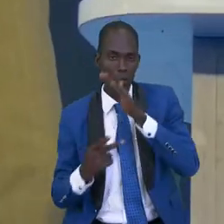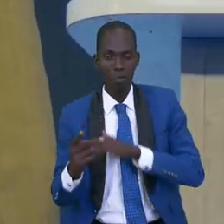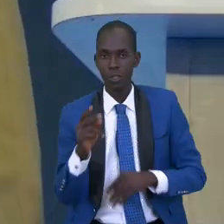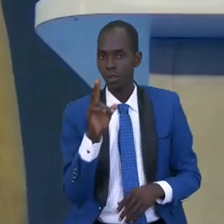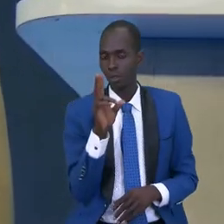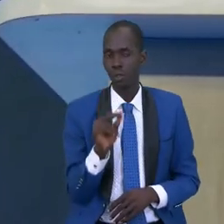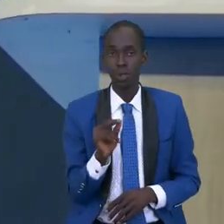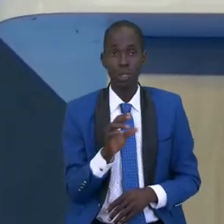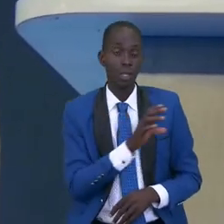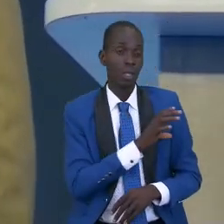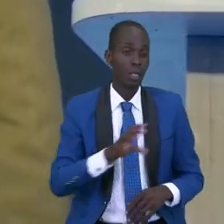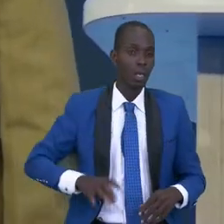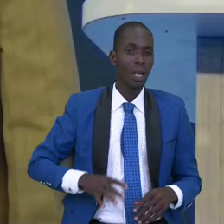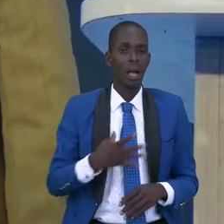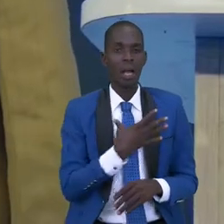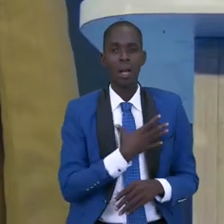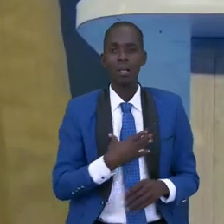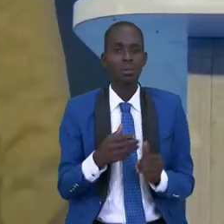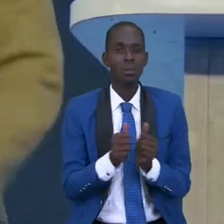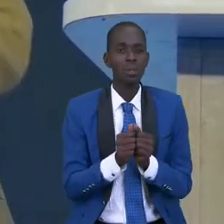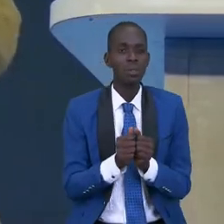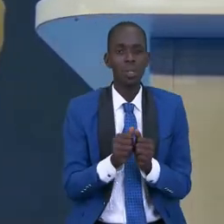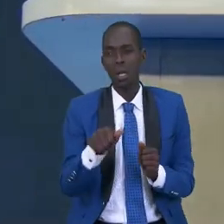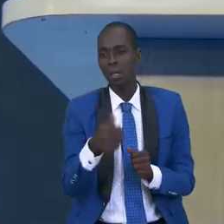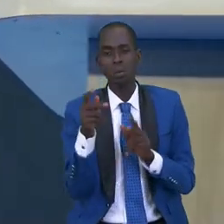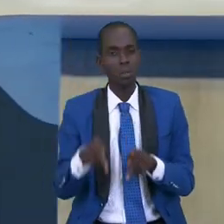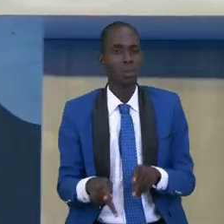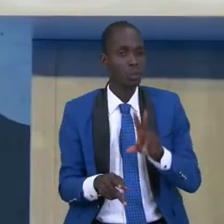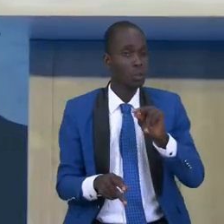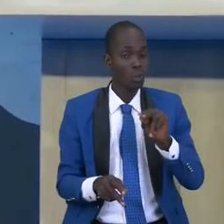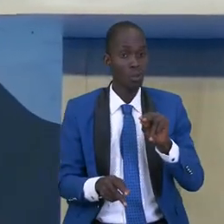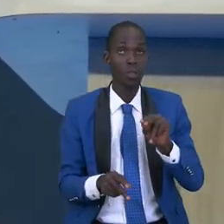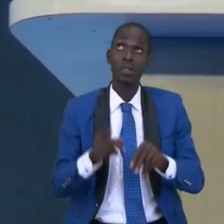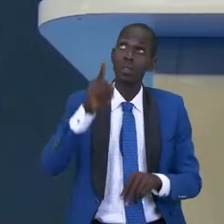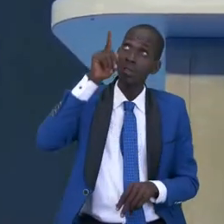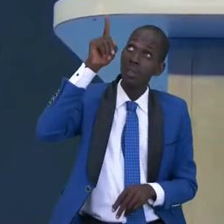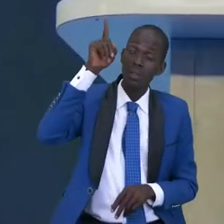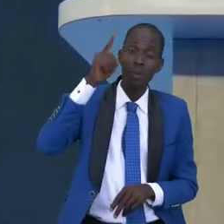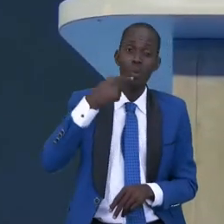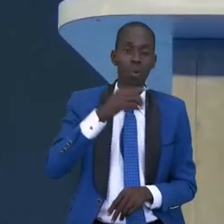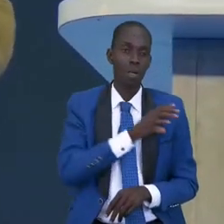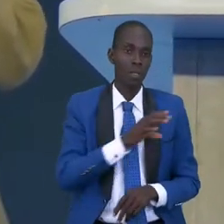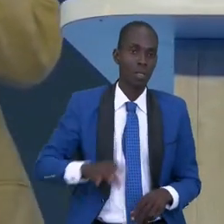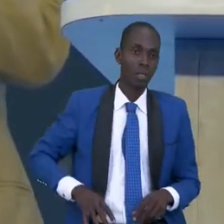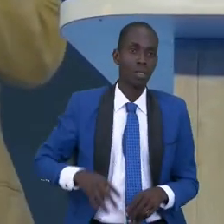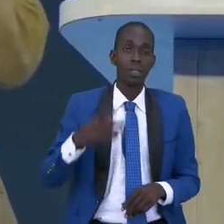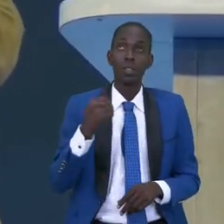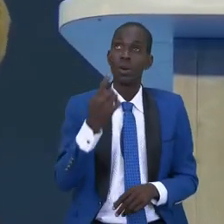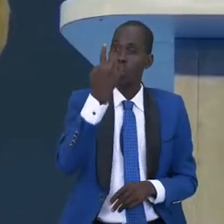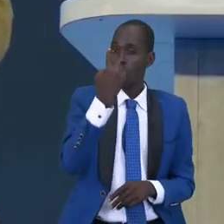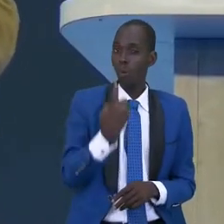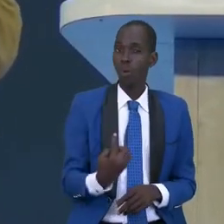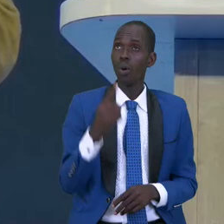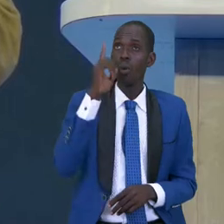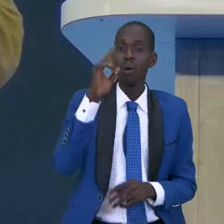Christ and another person, not them. Him. The only one that is the